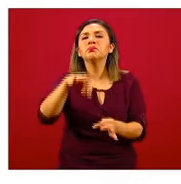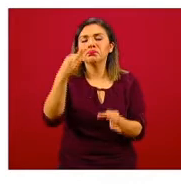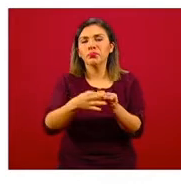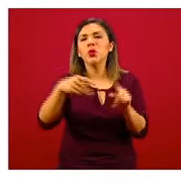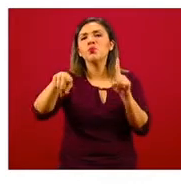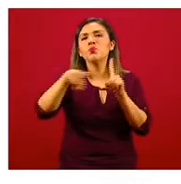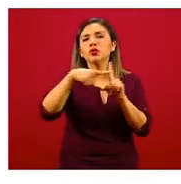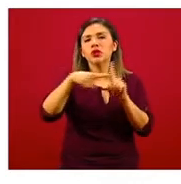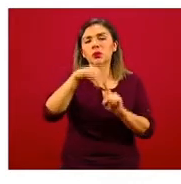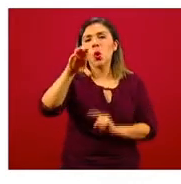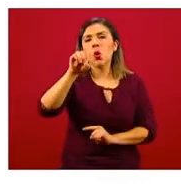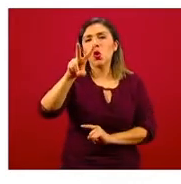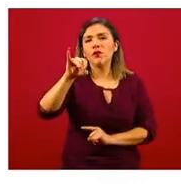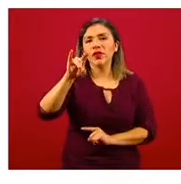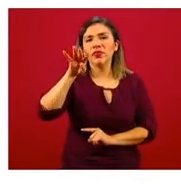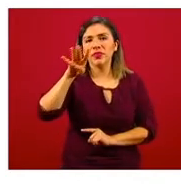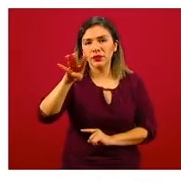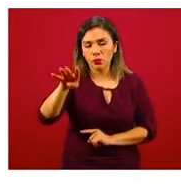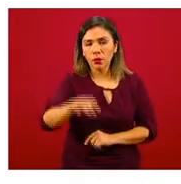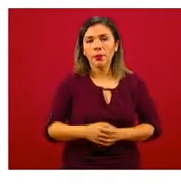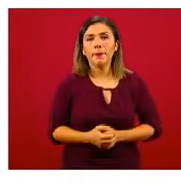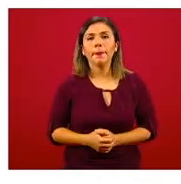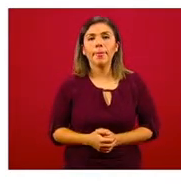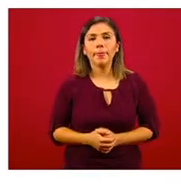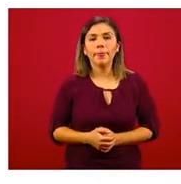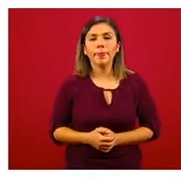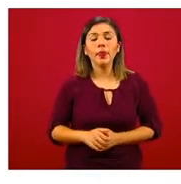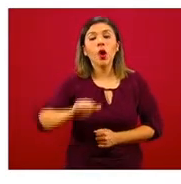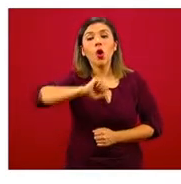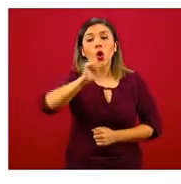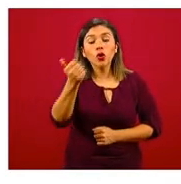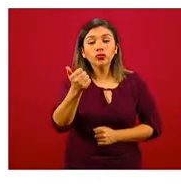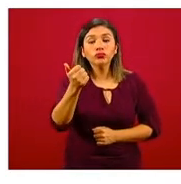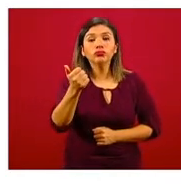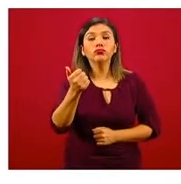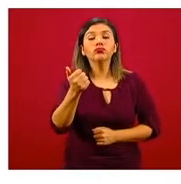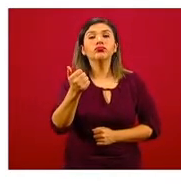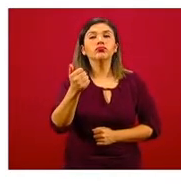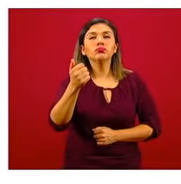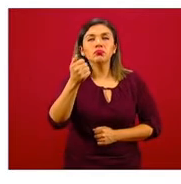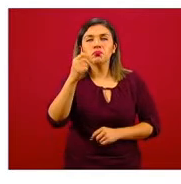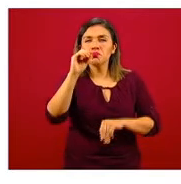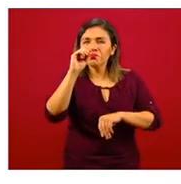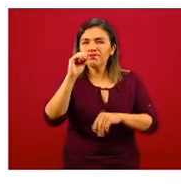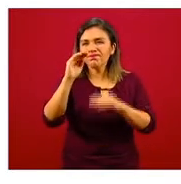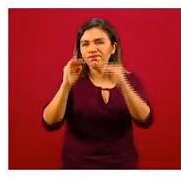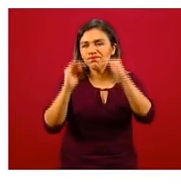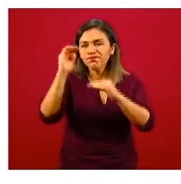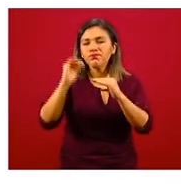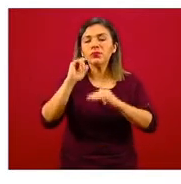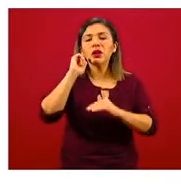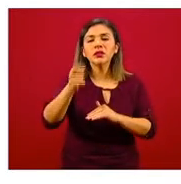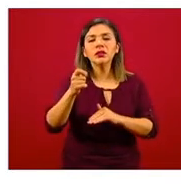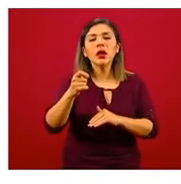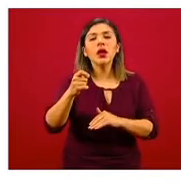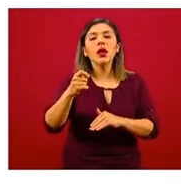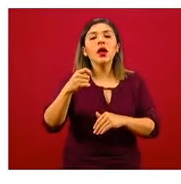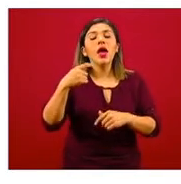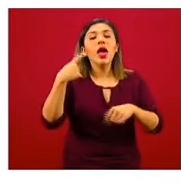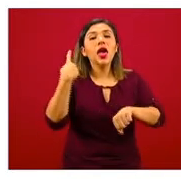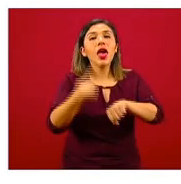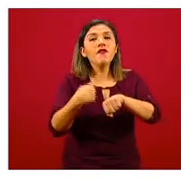confirmed COVID-19 cases. This is the illness caused by the SARS-CoV-2.